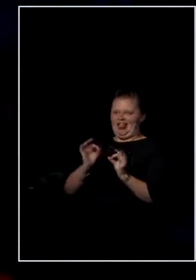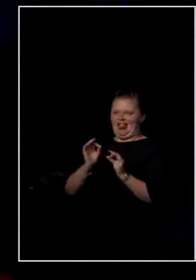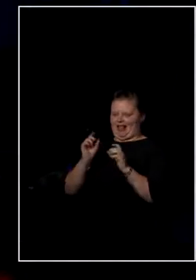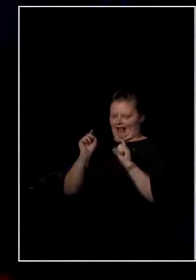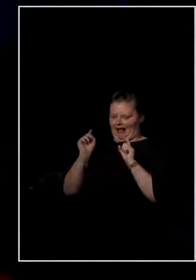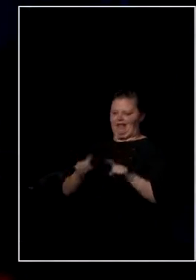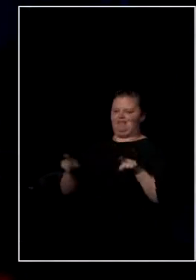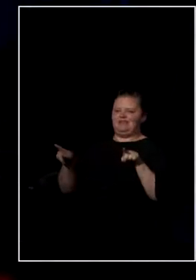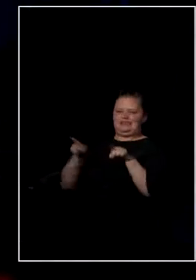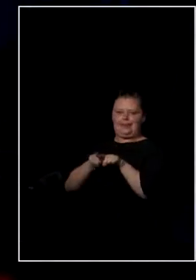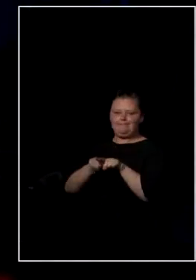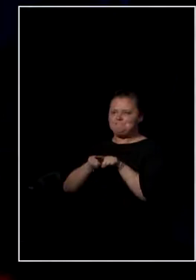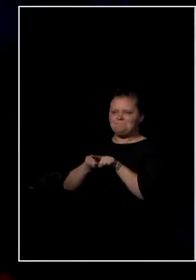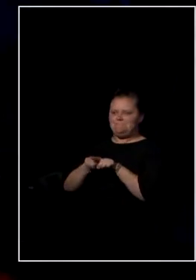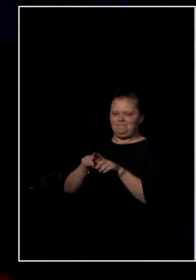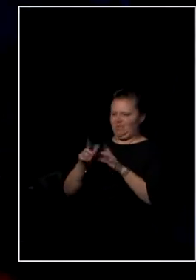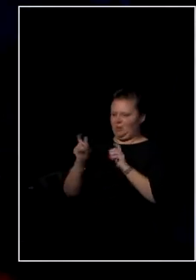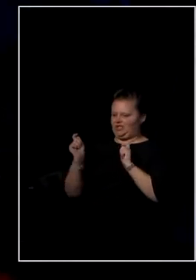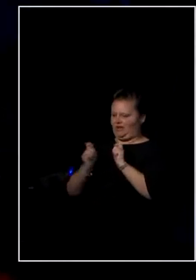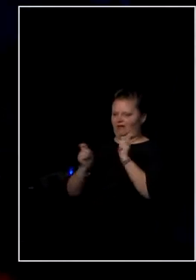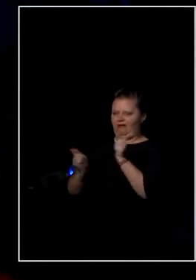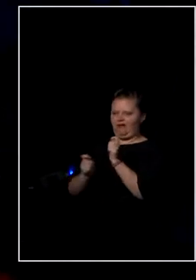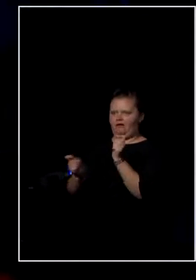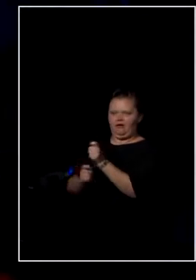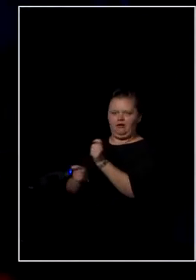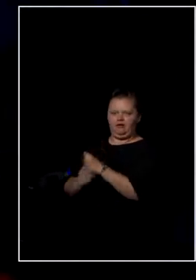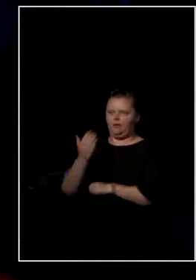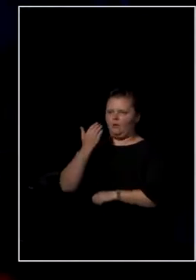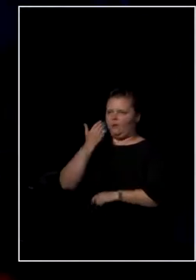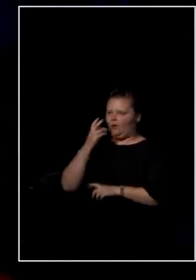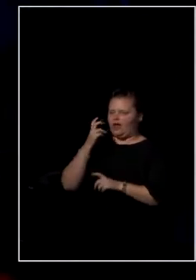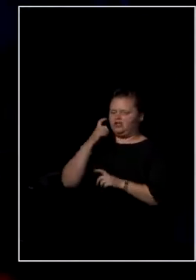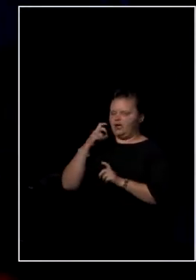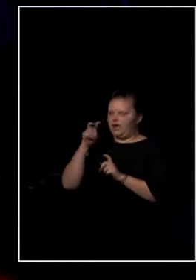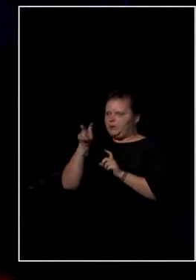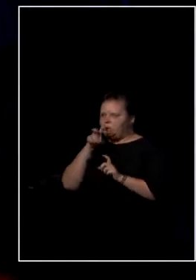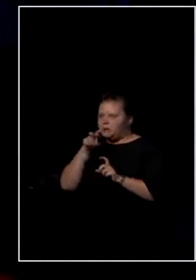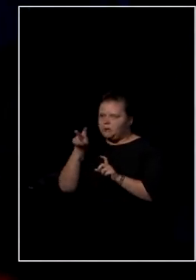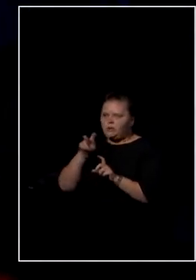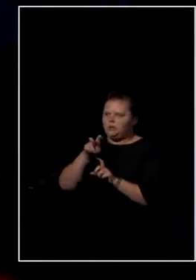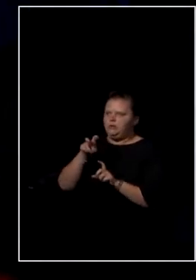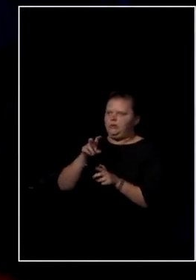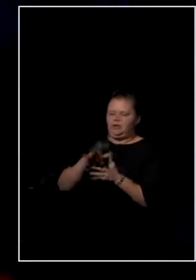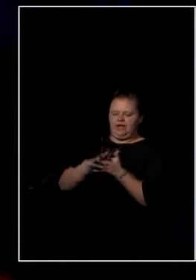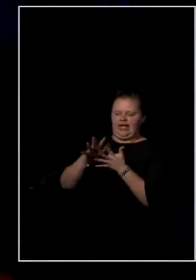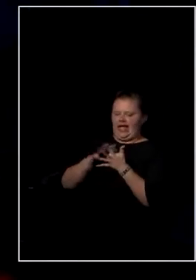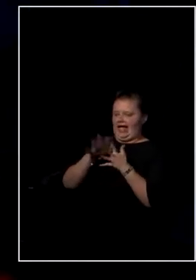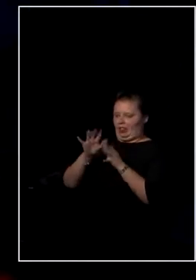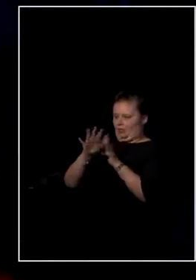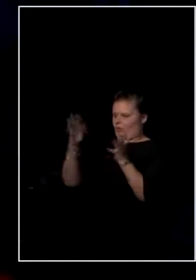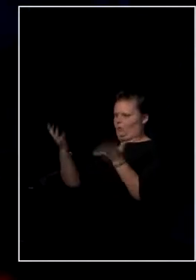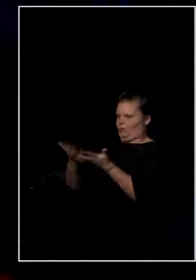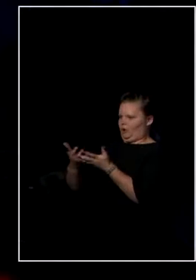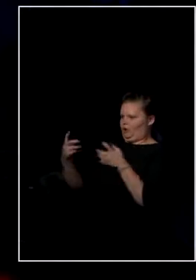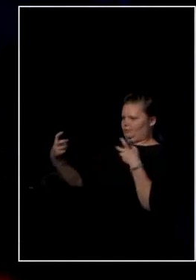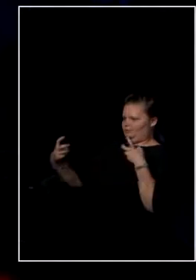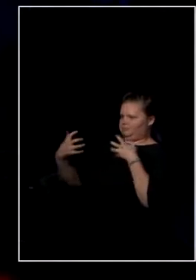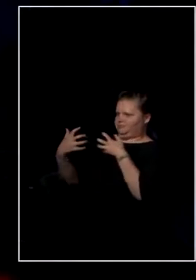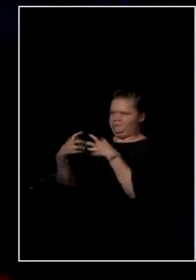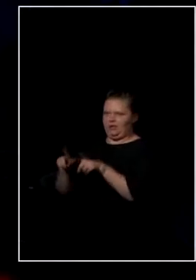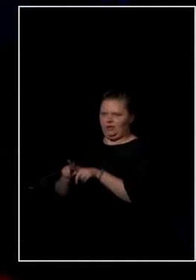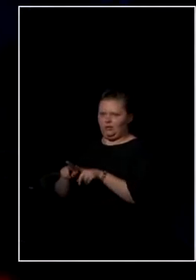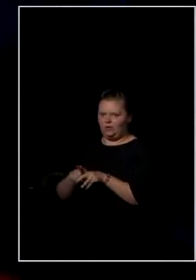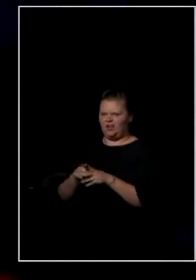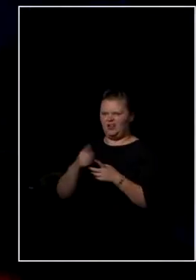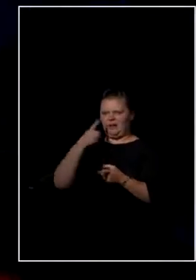and absolute about where you are, and you're constantly navigating that and navigating it with the world outside of you. Tell us about